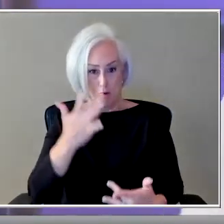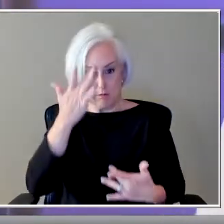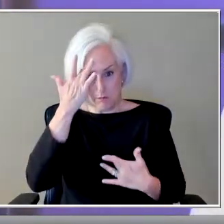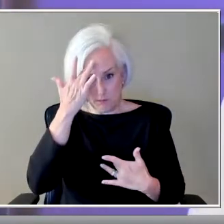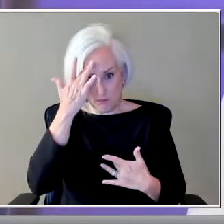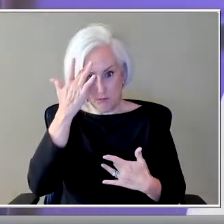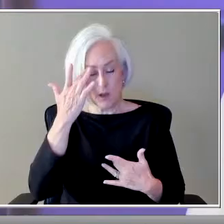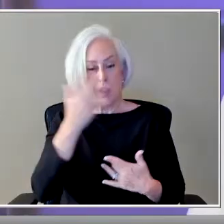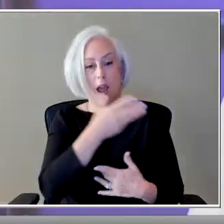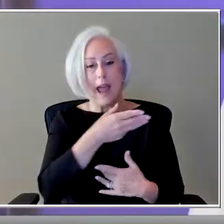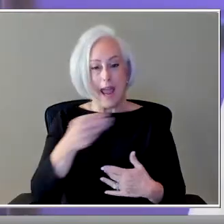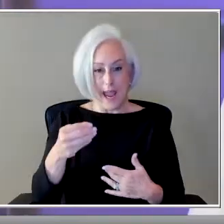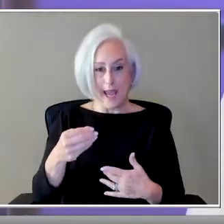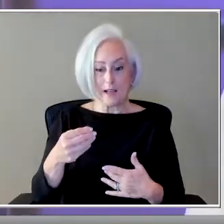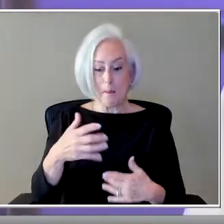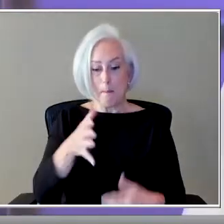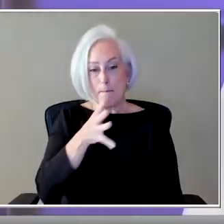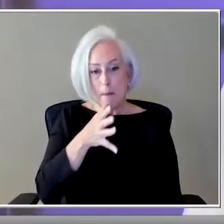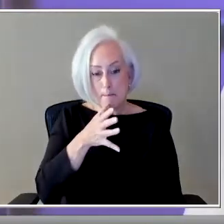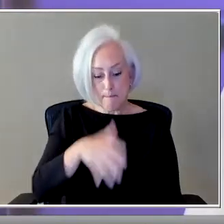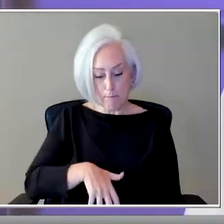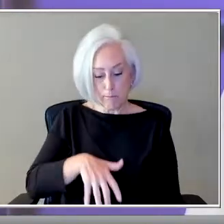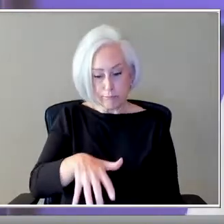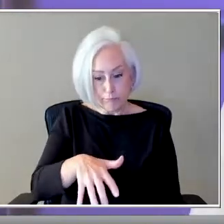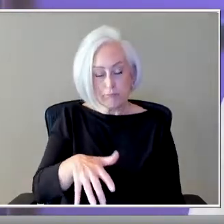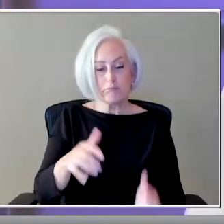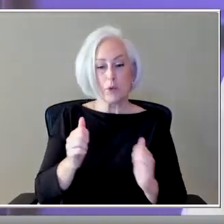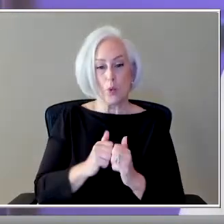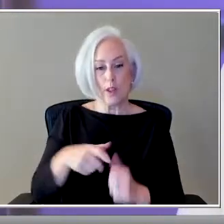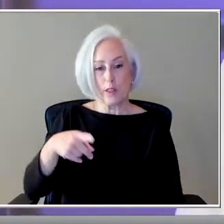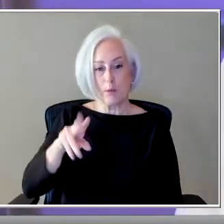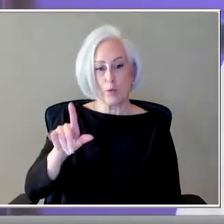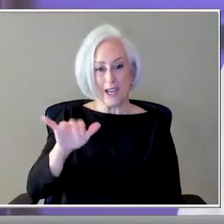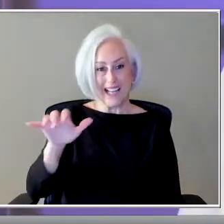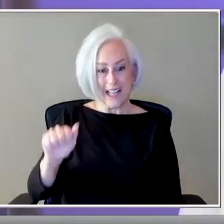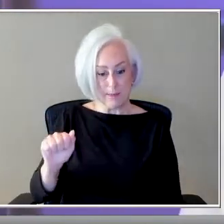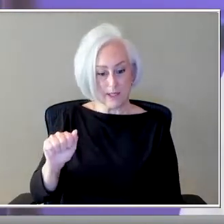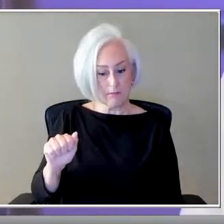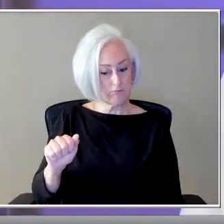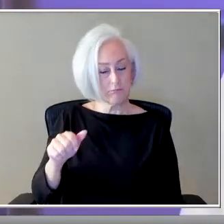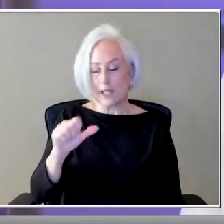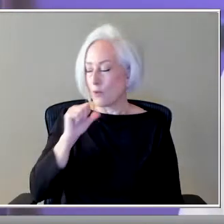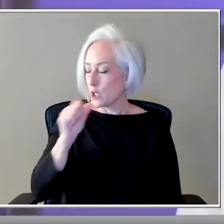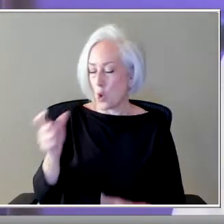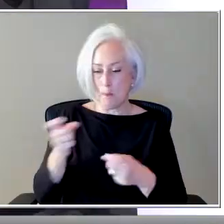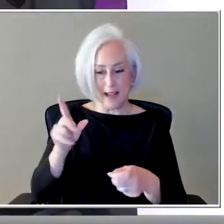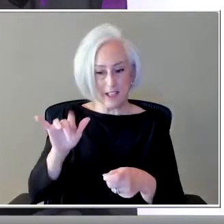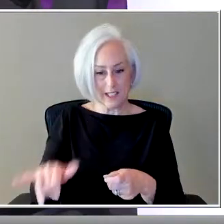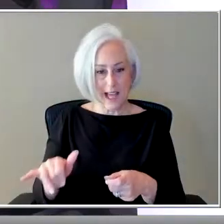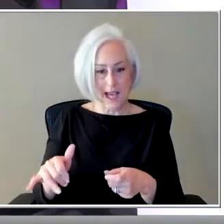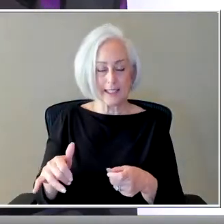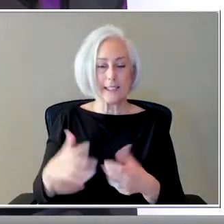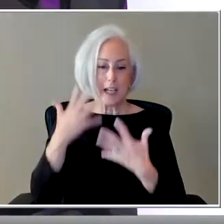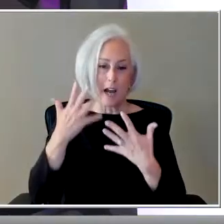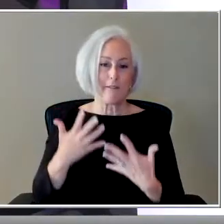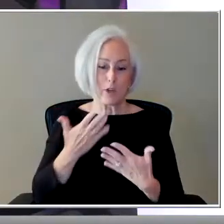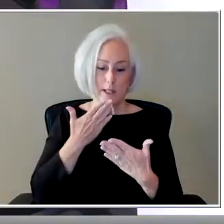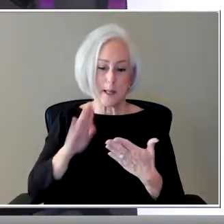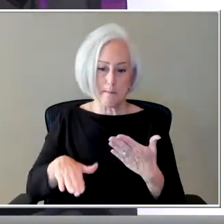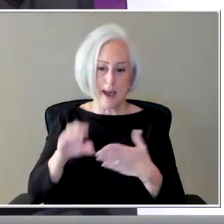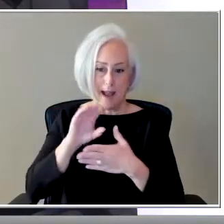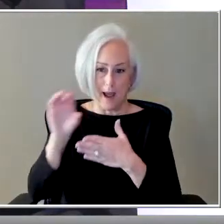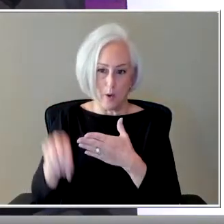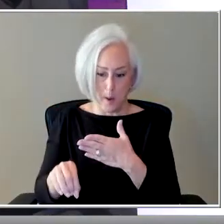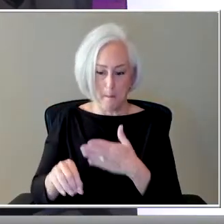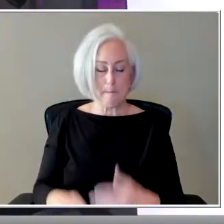which can result in some very bad pregnancy outcomes if it's not managed appropriately. Dr. Moriarty, you were talking about this huge percentage